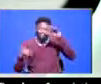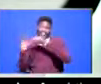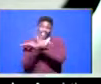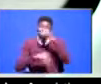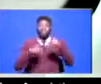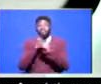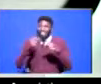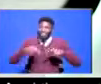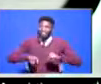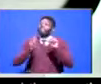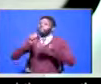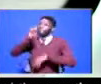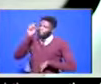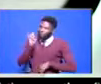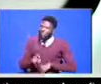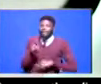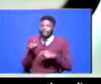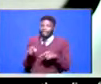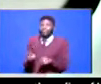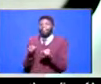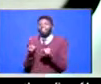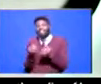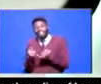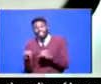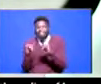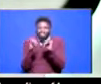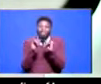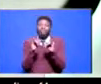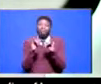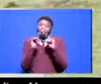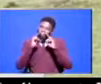homegrown and community-driven search for a lasting solution.